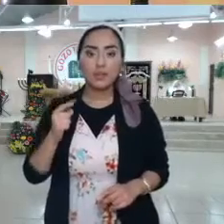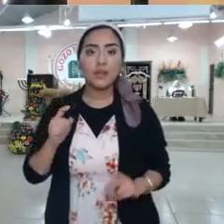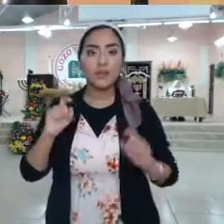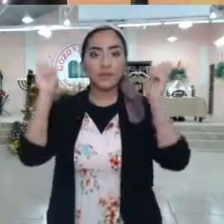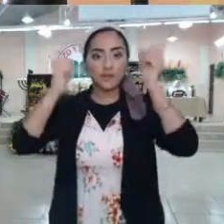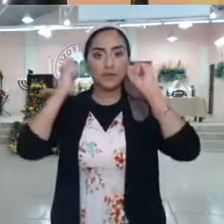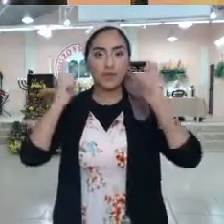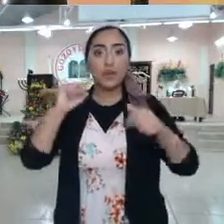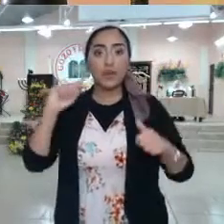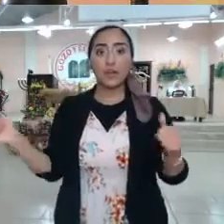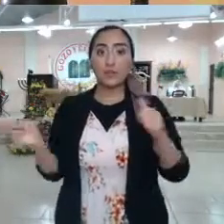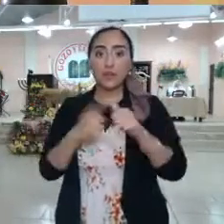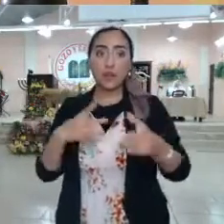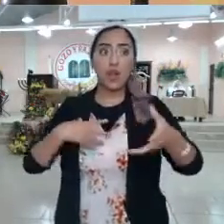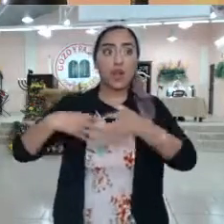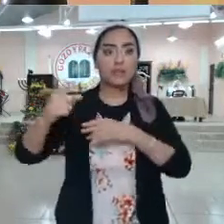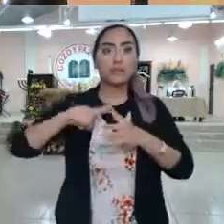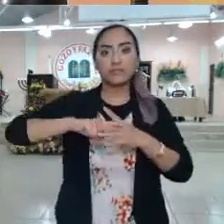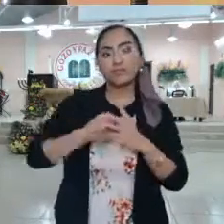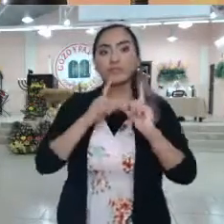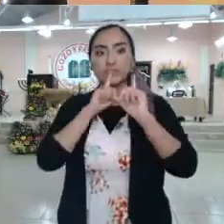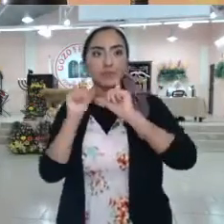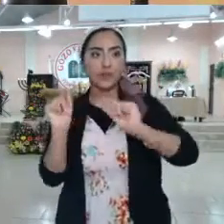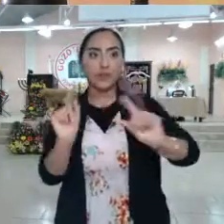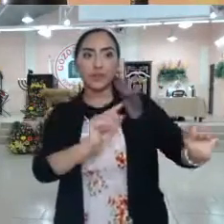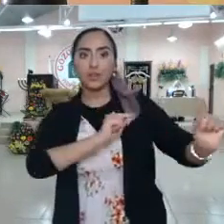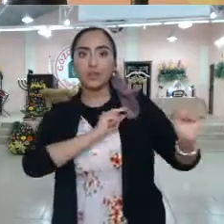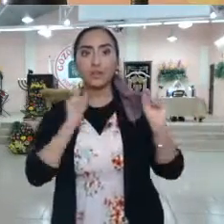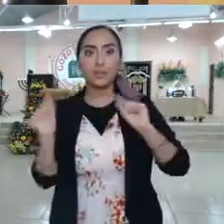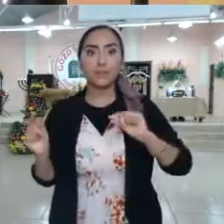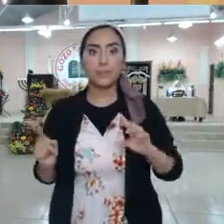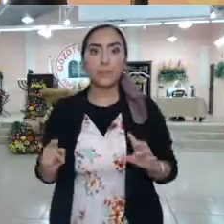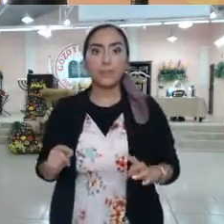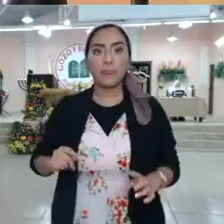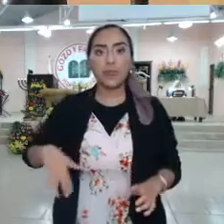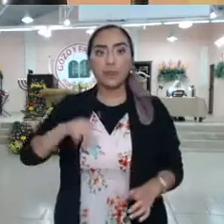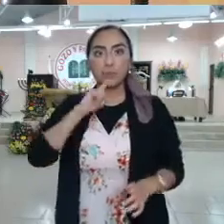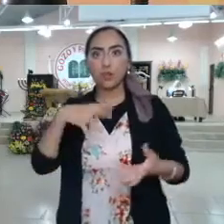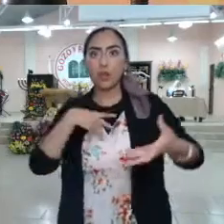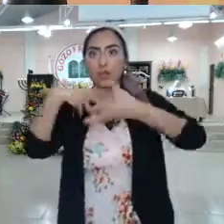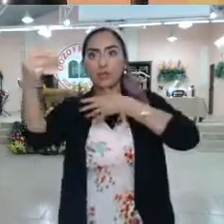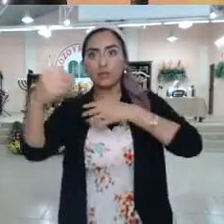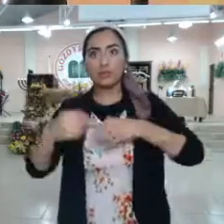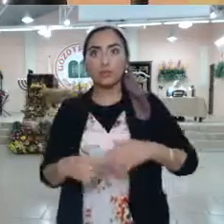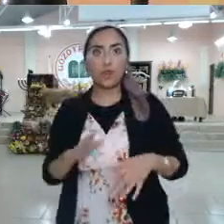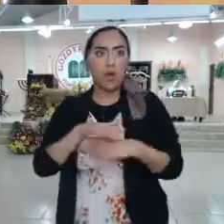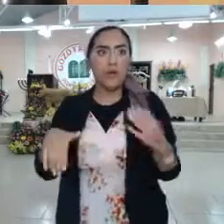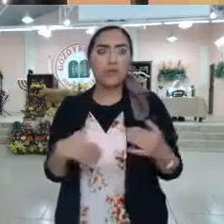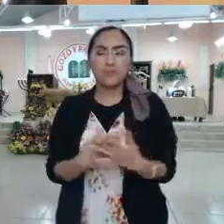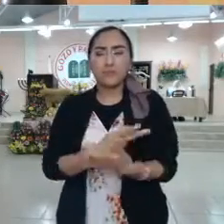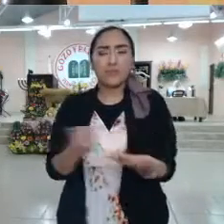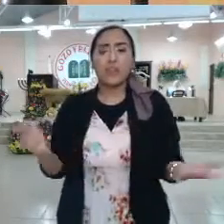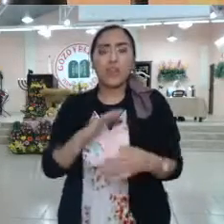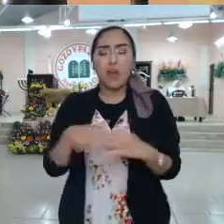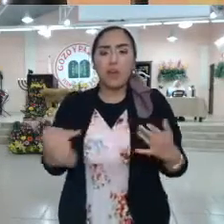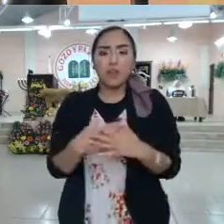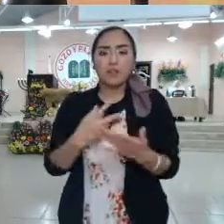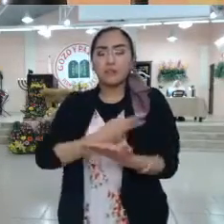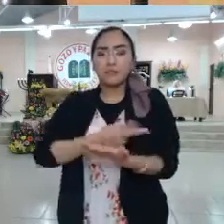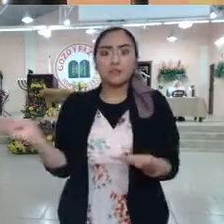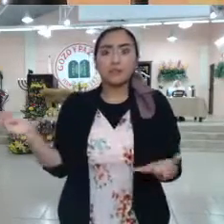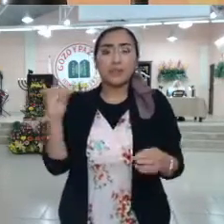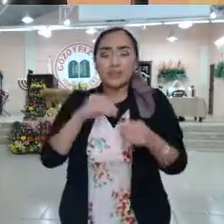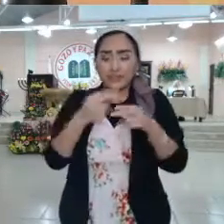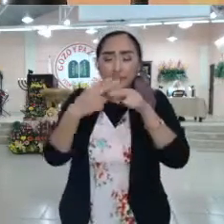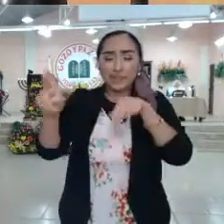feast, once they are out, they start to gossip without even going through the door.